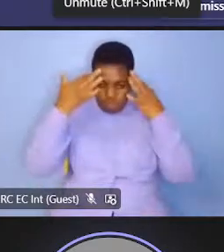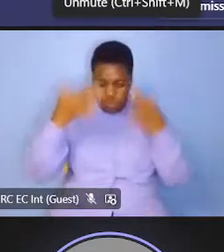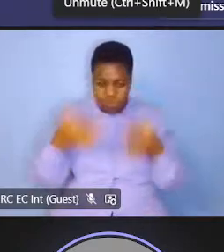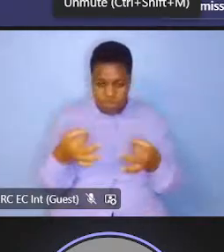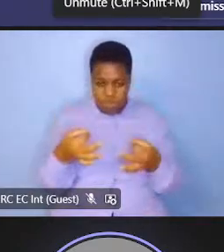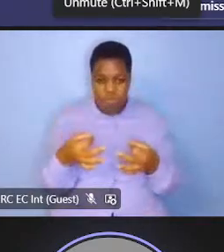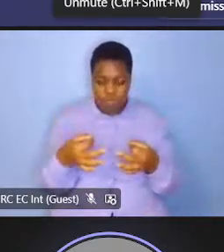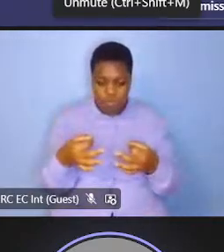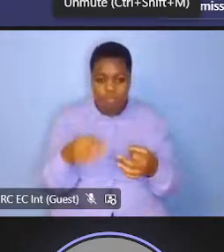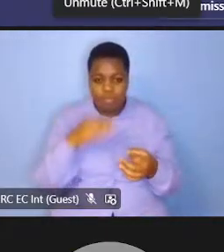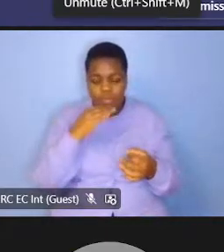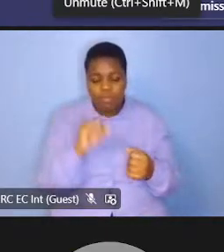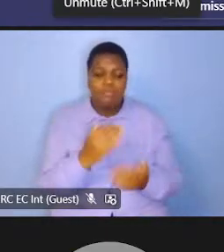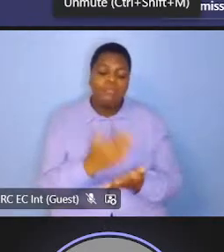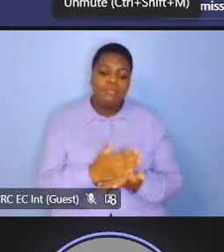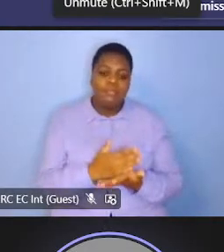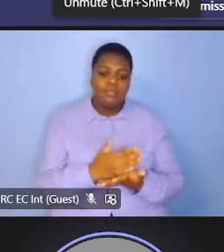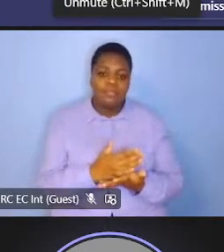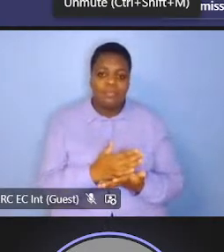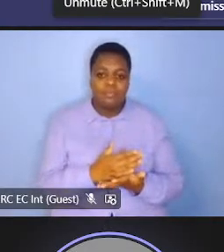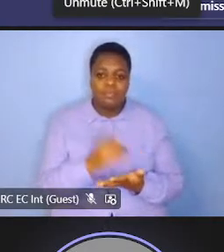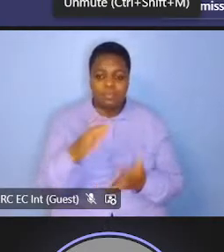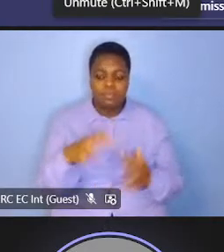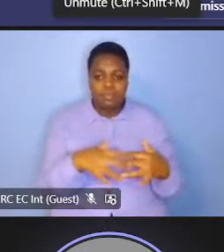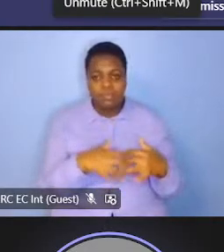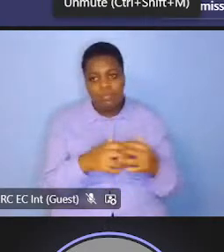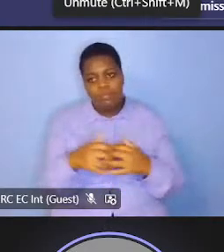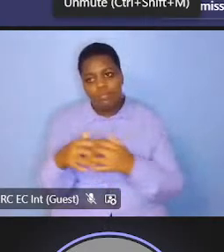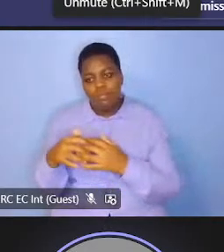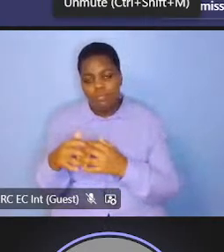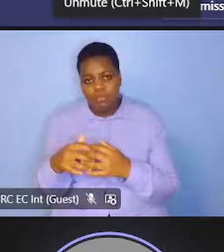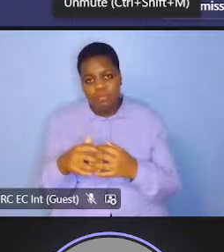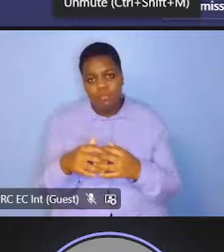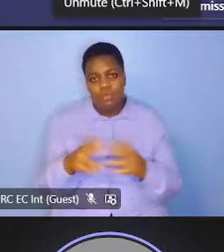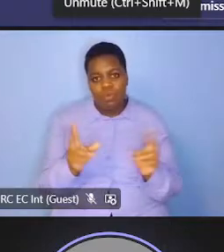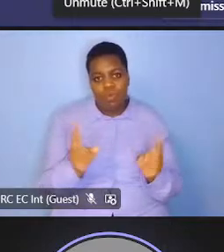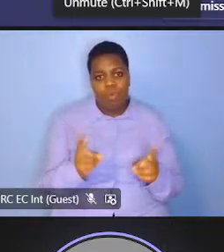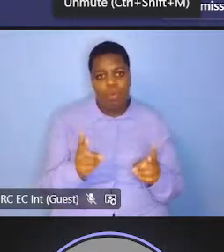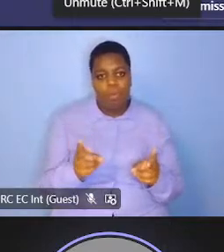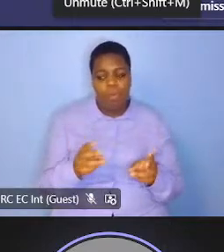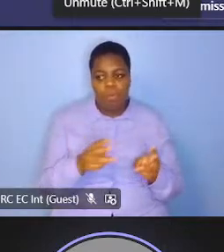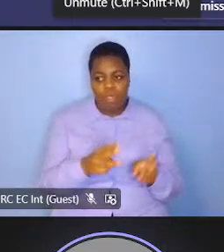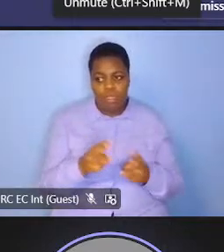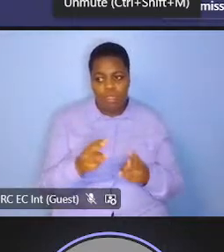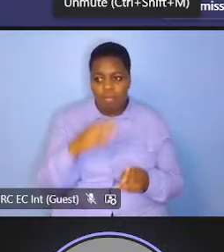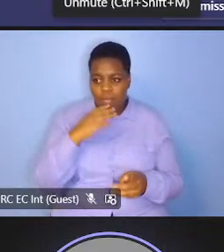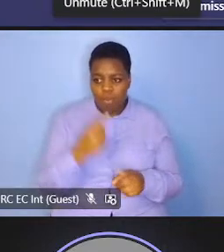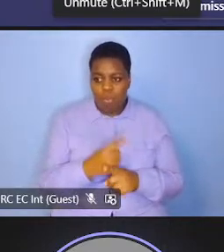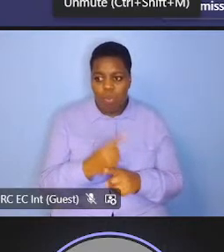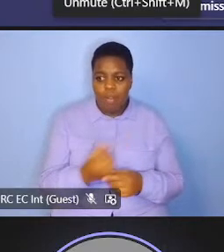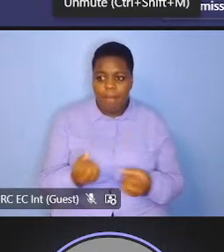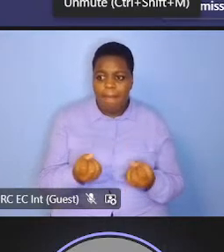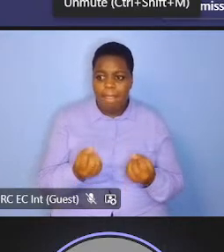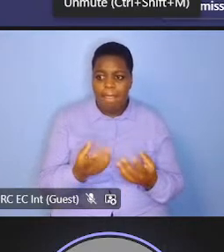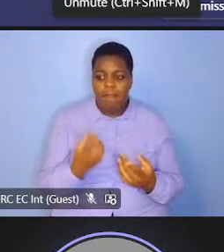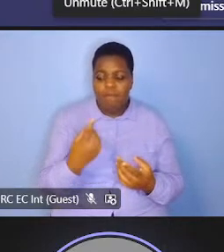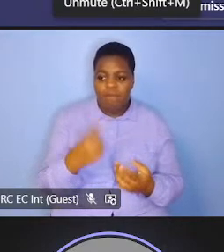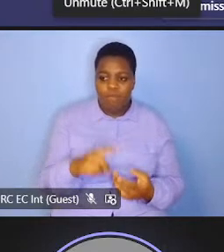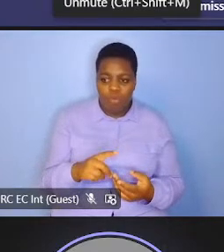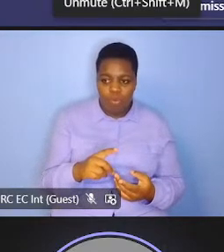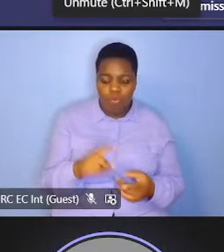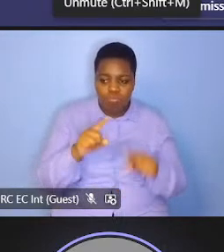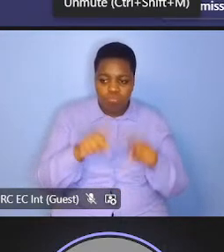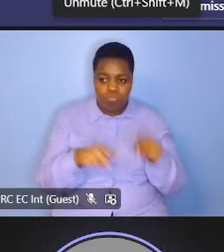generally conform with the established gender coding norms and provide little room for gender